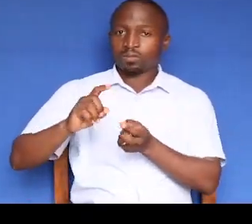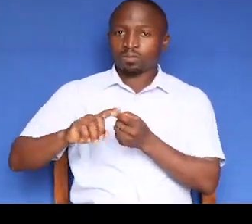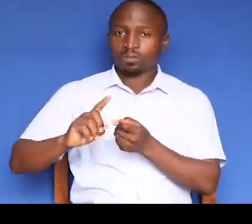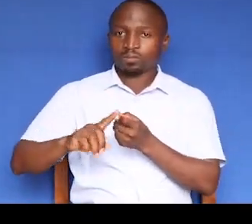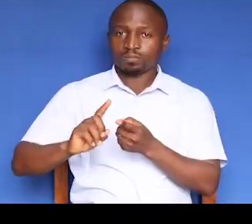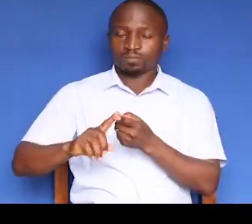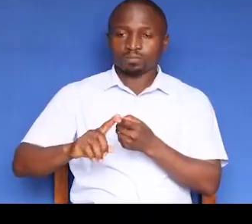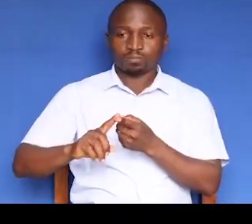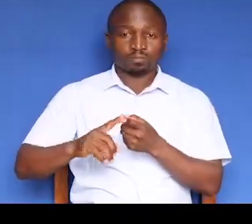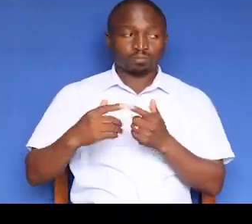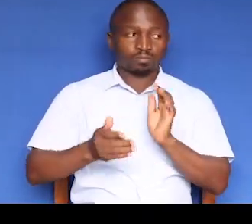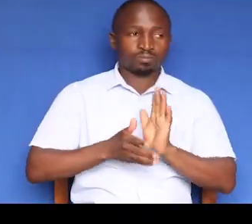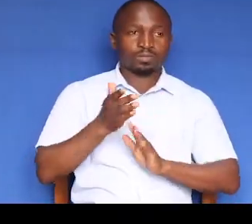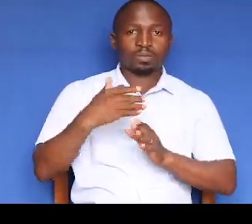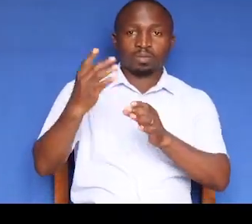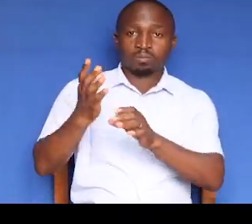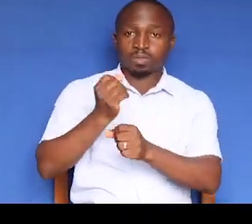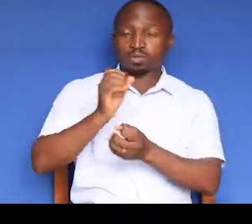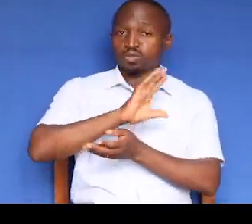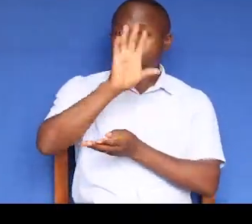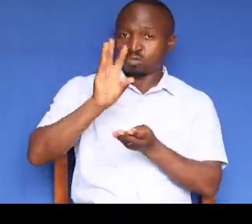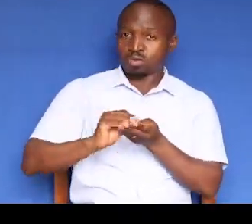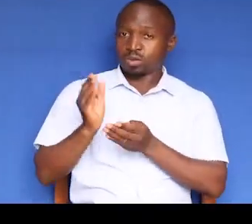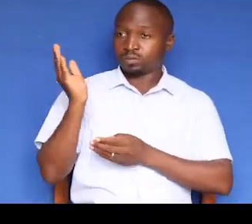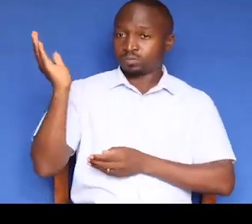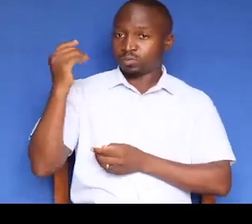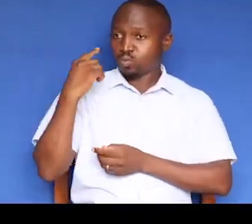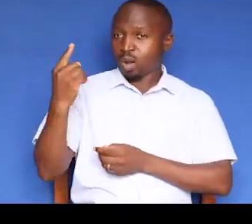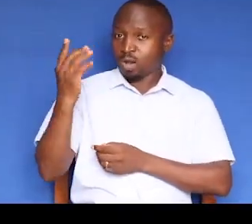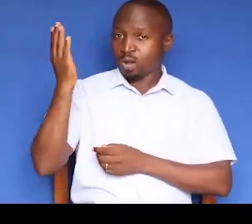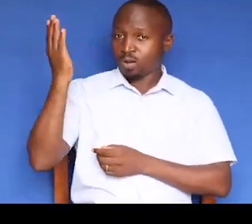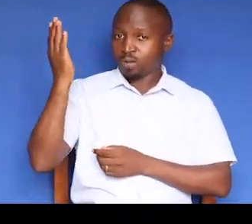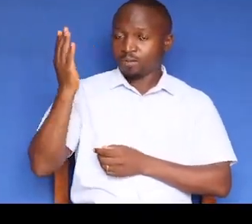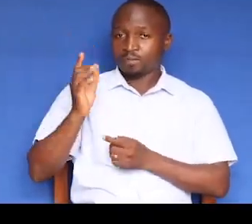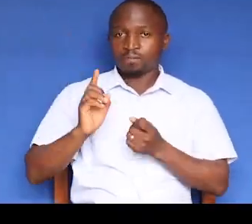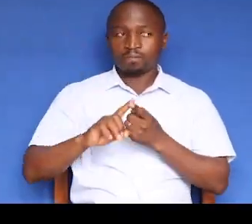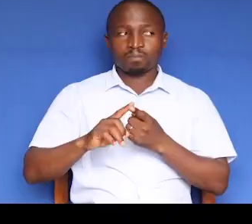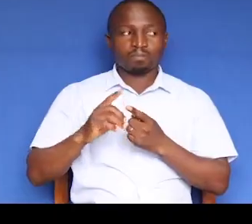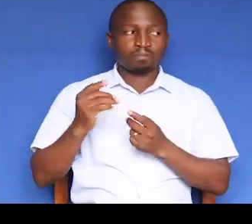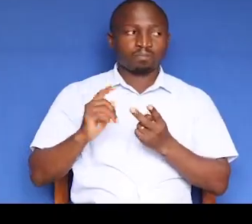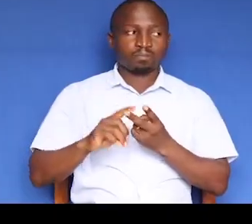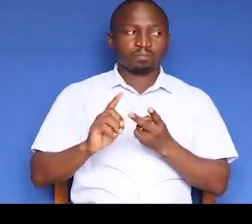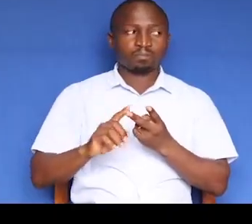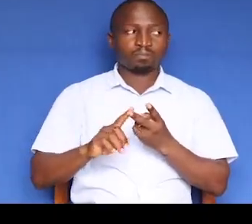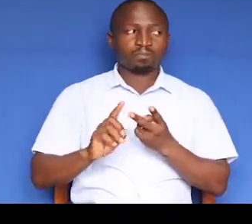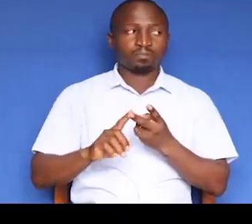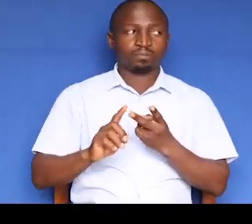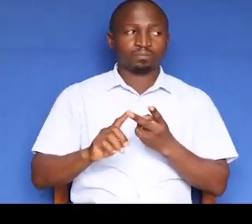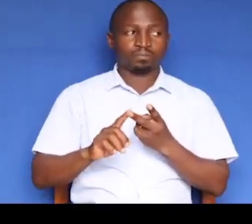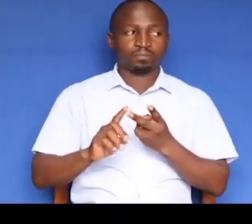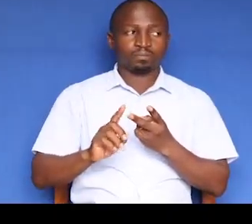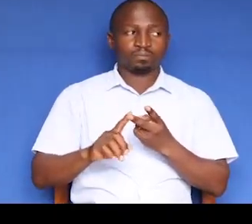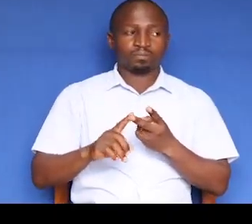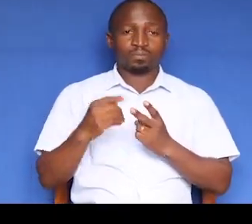profit, we have to take total revenue. At one here, total revenue, this